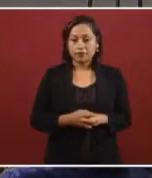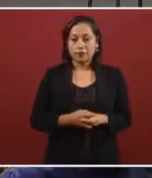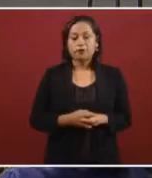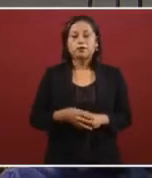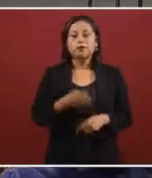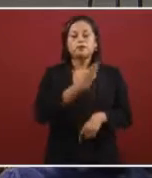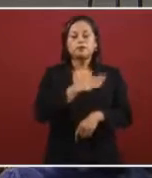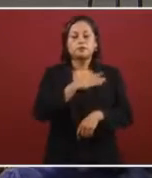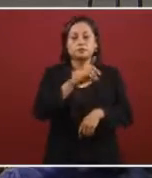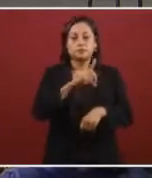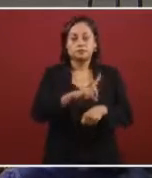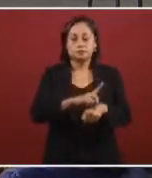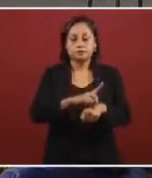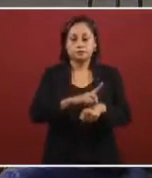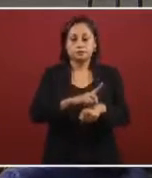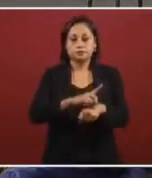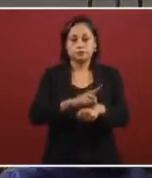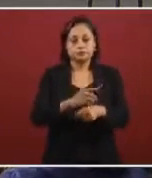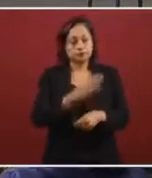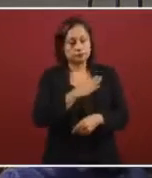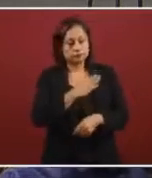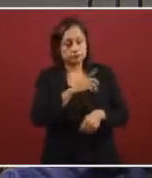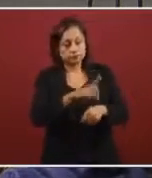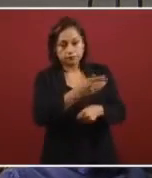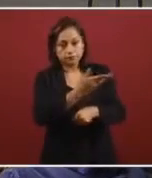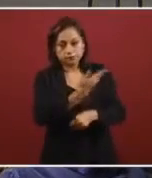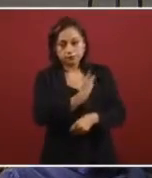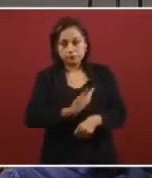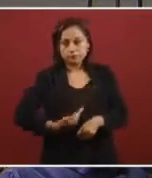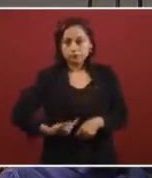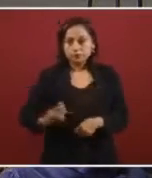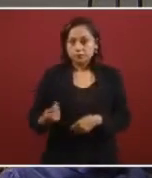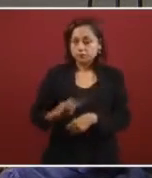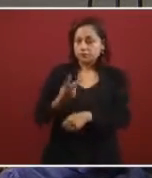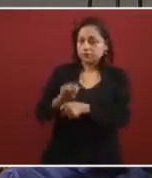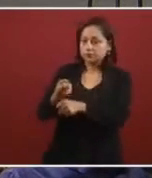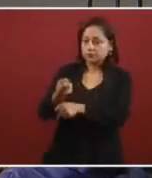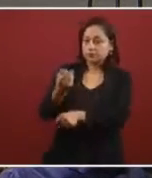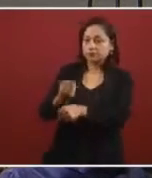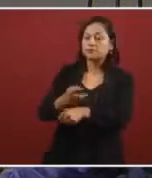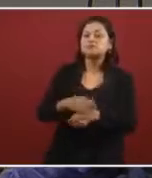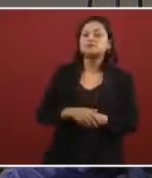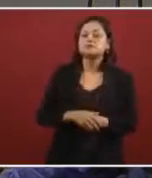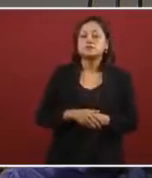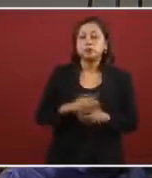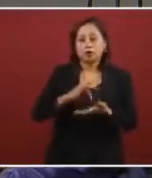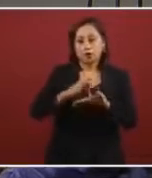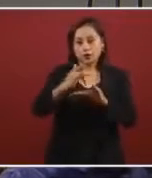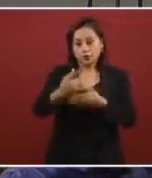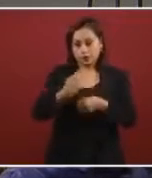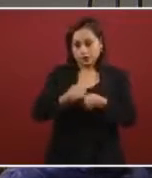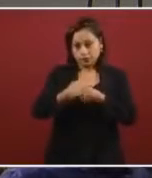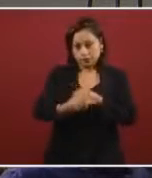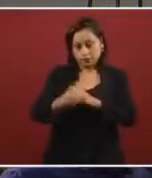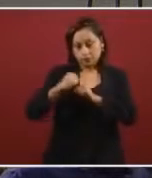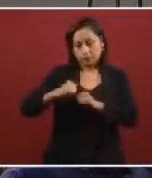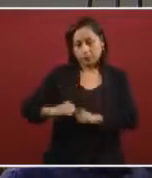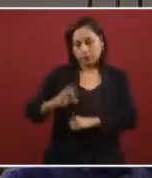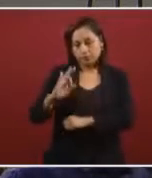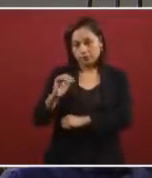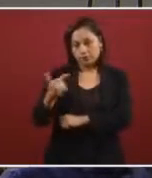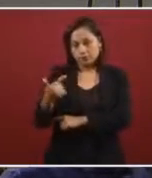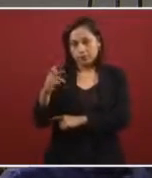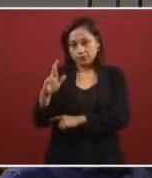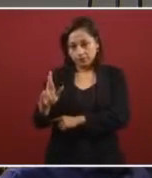Buenos días. Hello. Buenos días, señor presidente, Mr. President and Subsecretary. Mucho la invitación que we hicieron a la Fiscalía appreciate General de la República, en that